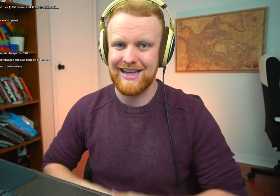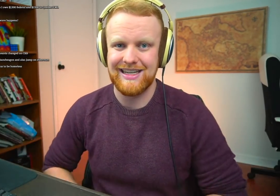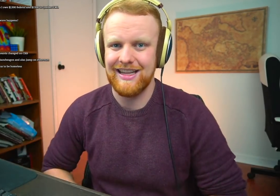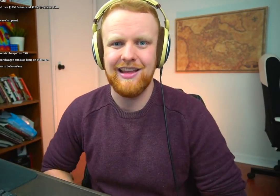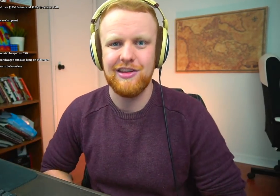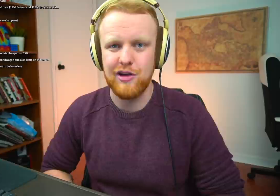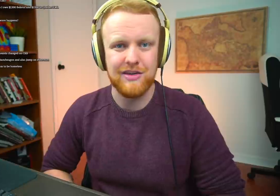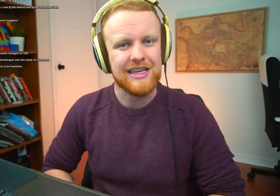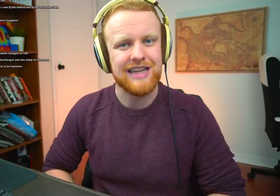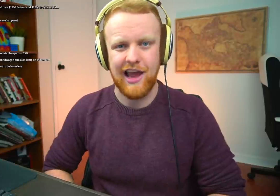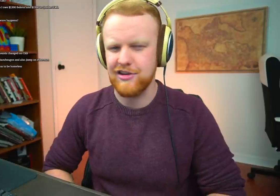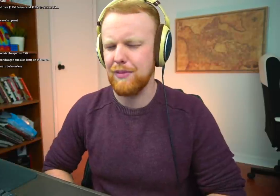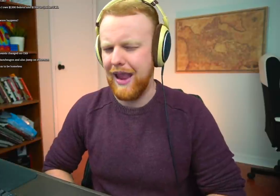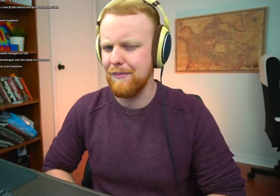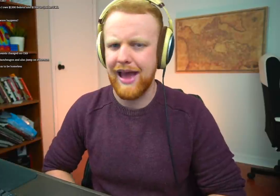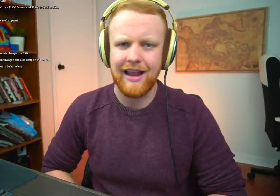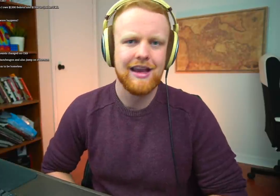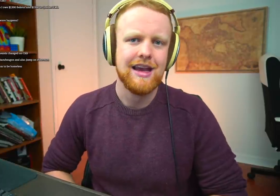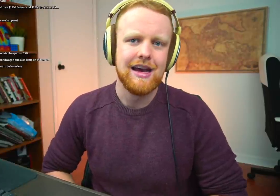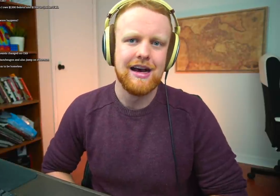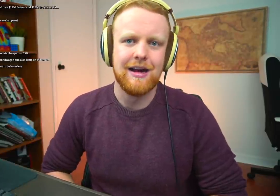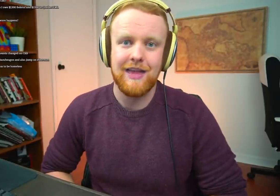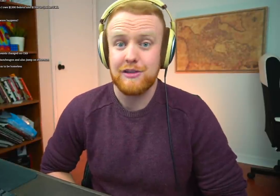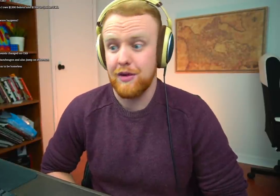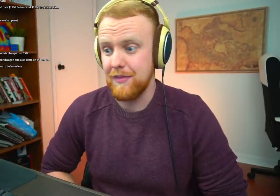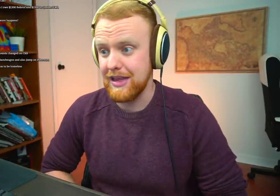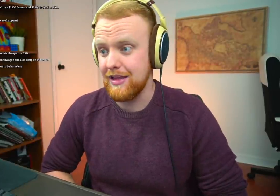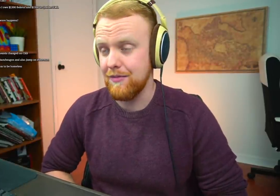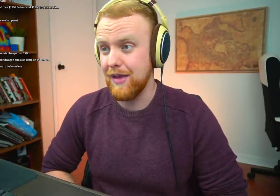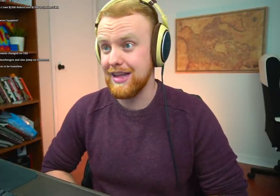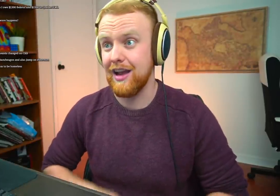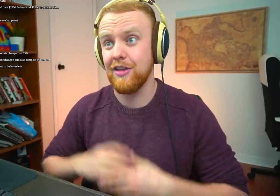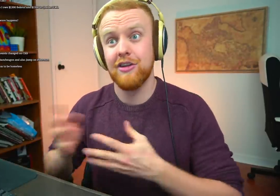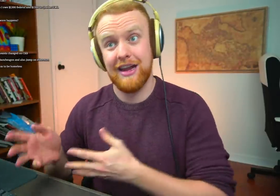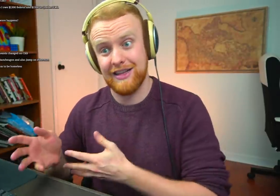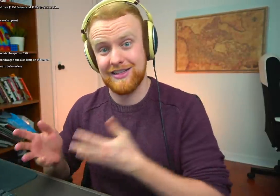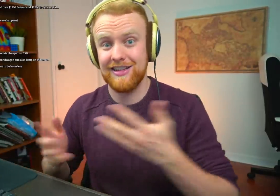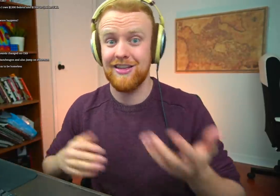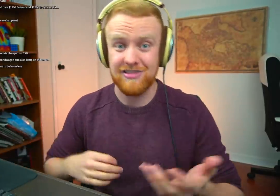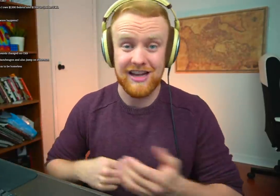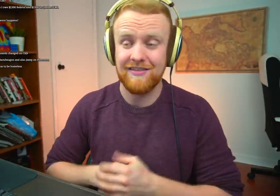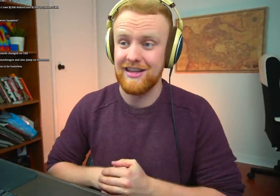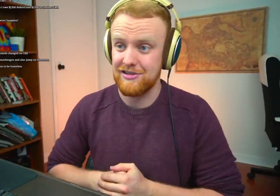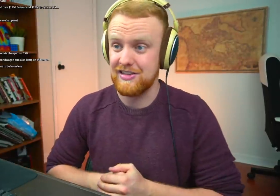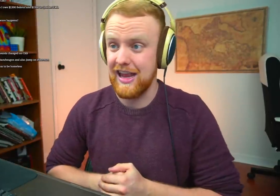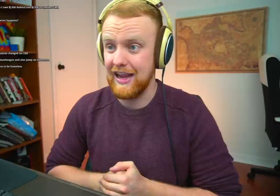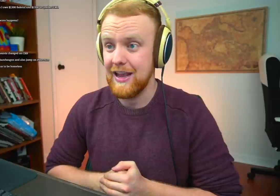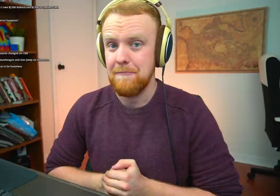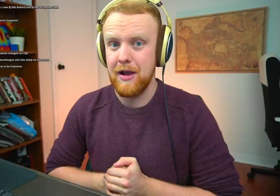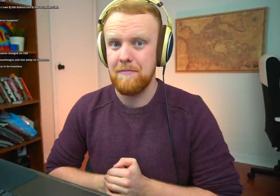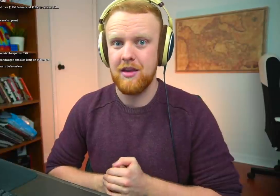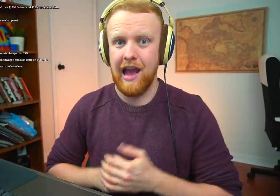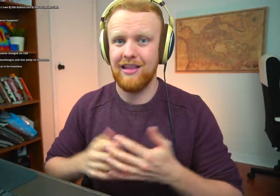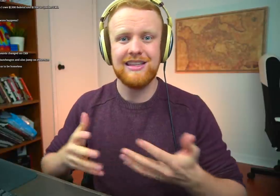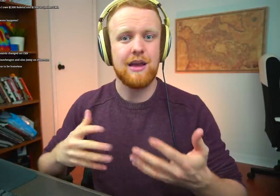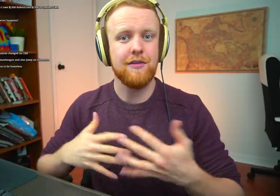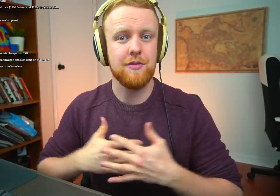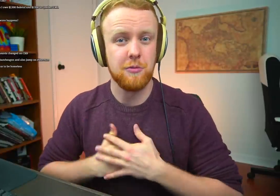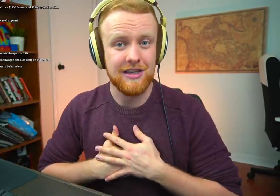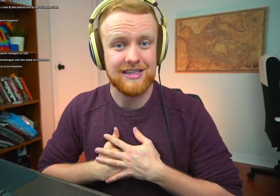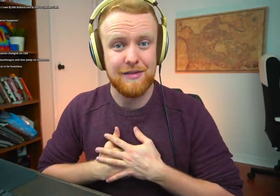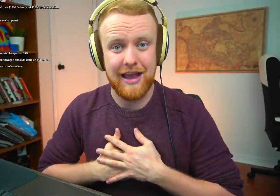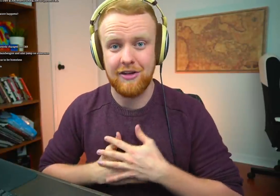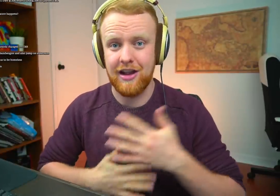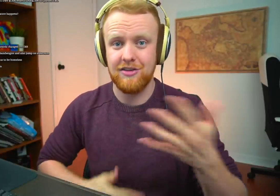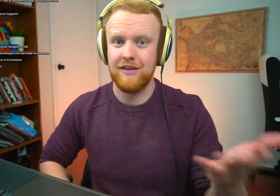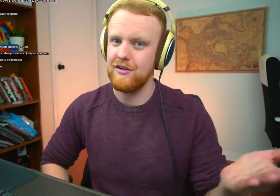long-term debt, and you don't need to actually pay it back. That's what many other analysts on the other side of things are saying. But at least coming from the